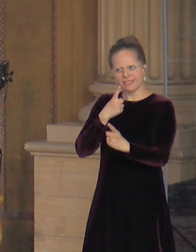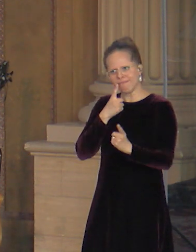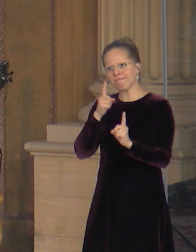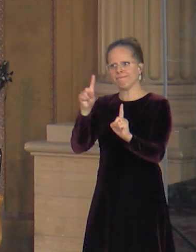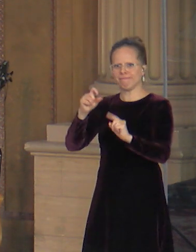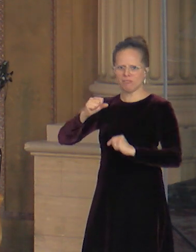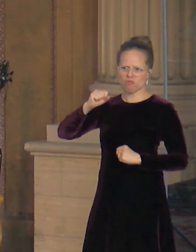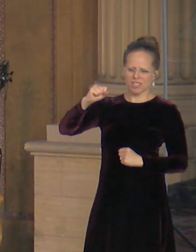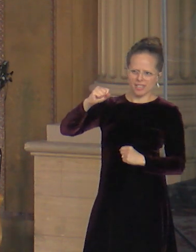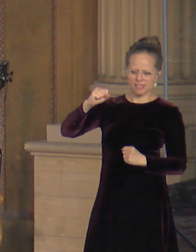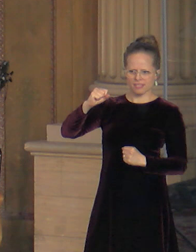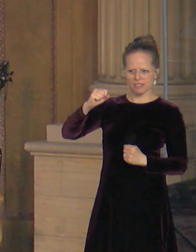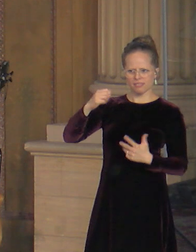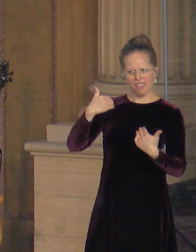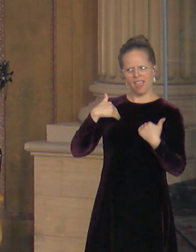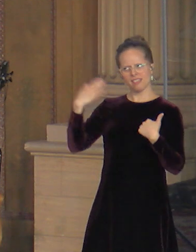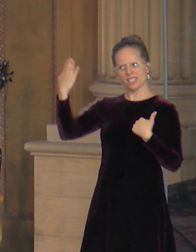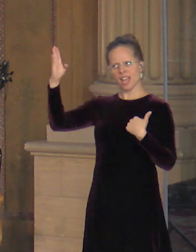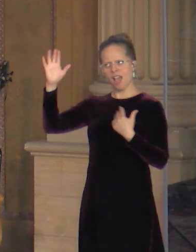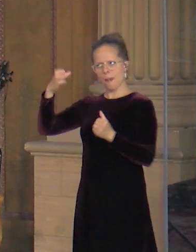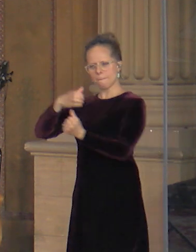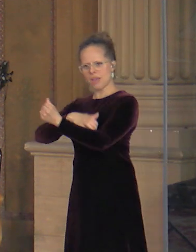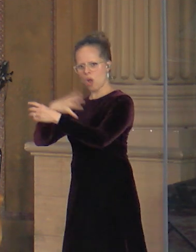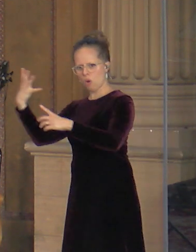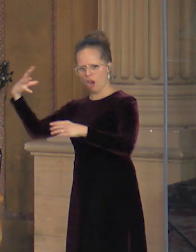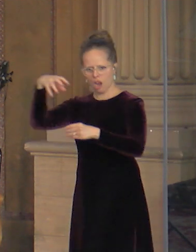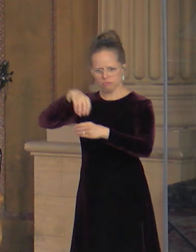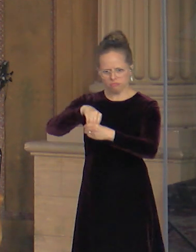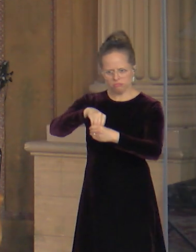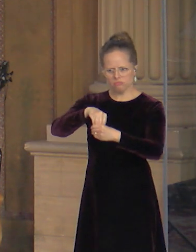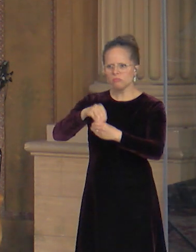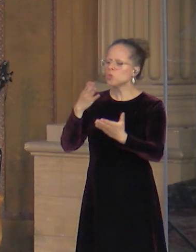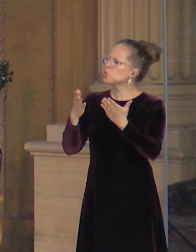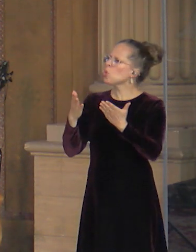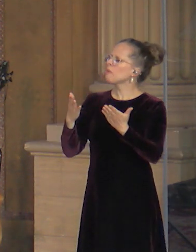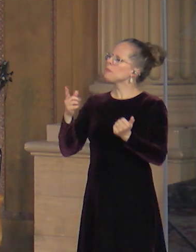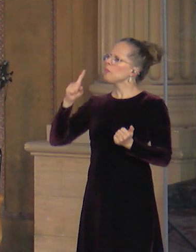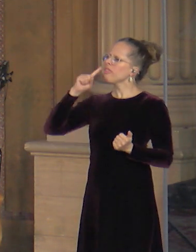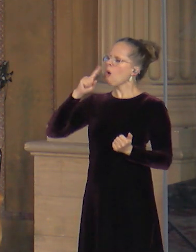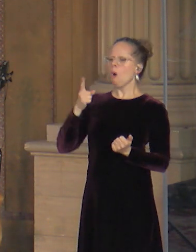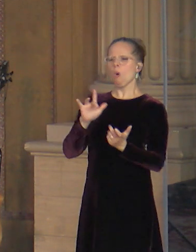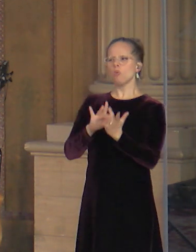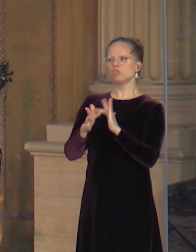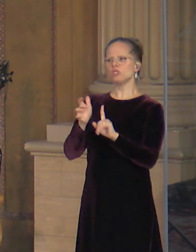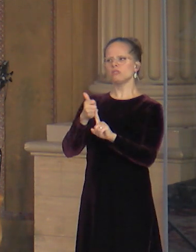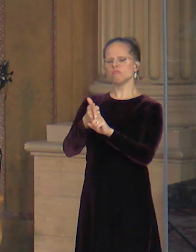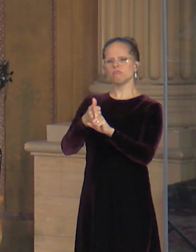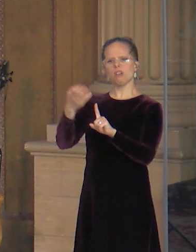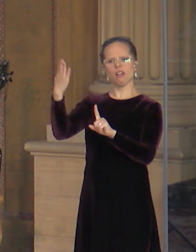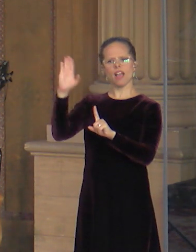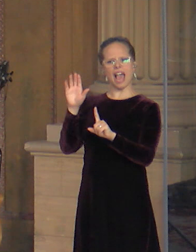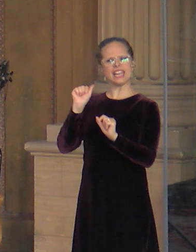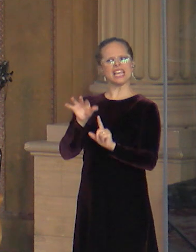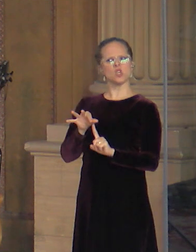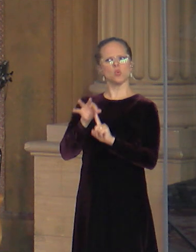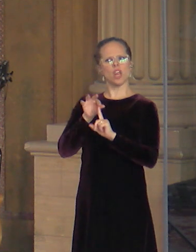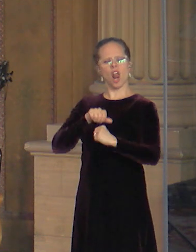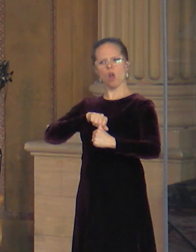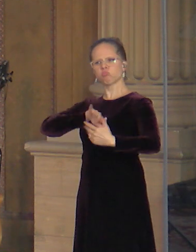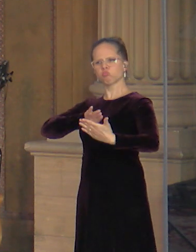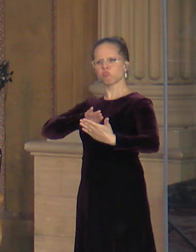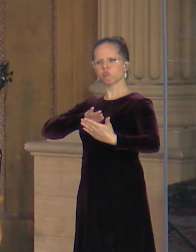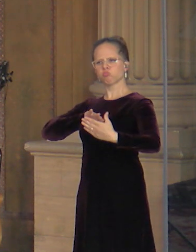against temptation he had all these God powers and so we might think that because Jesus was God he could uniquely stand up to temptation